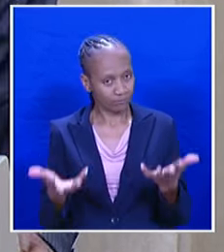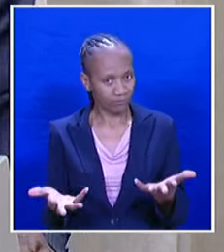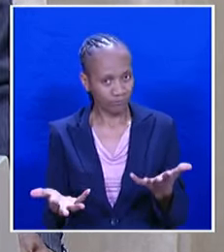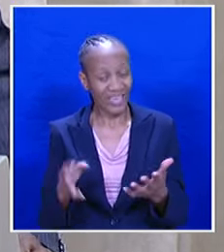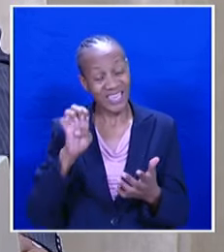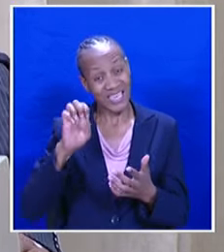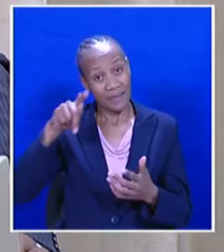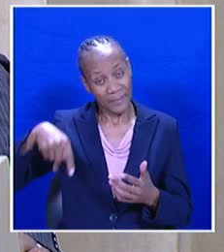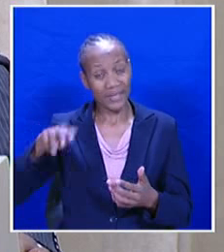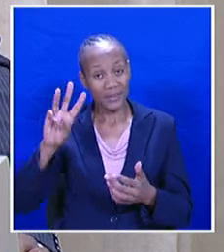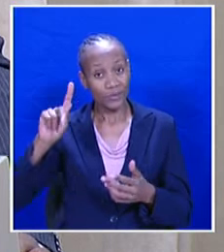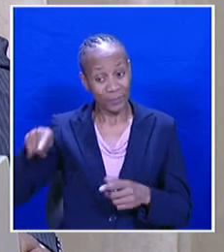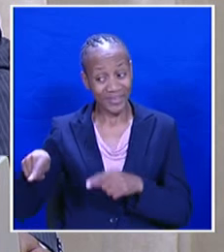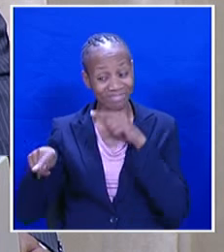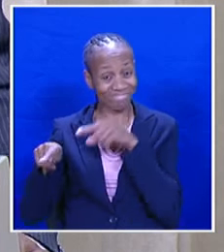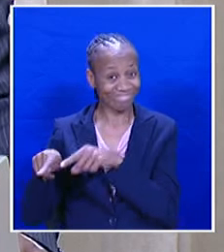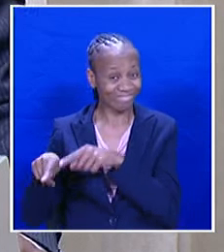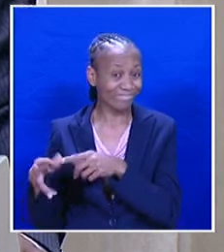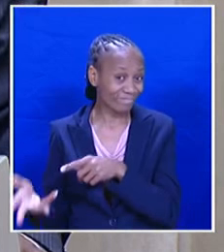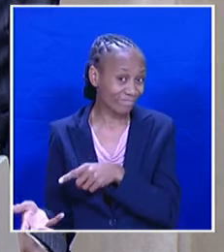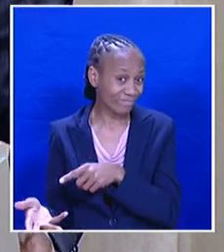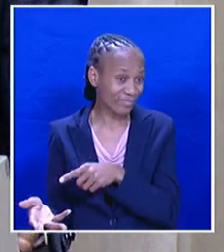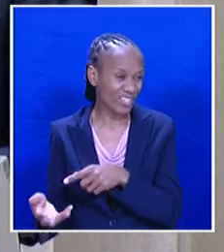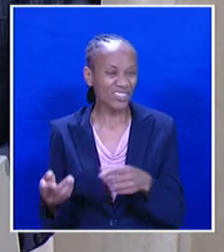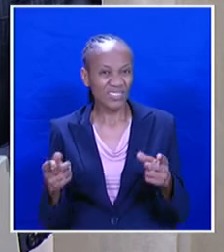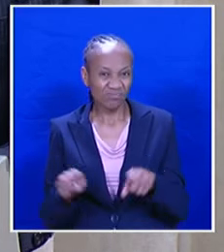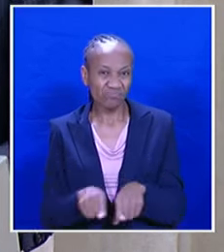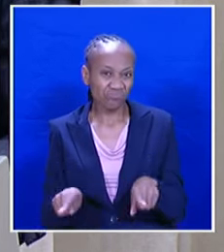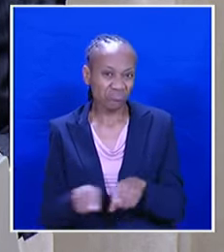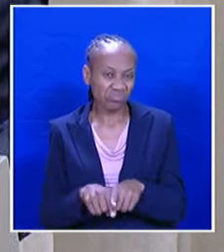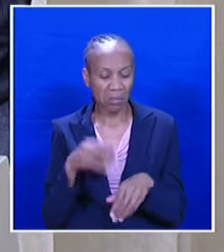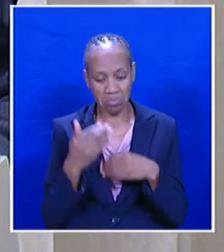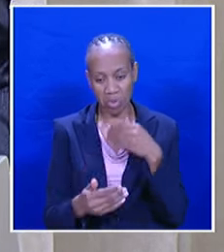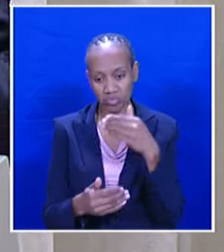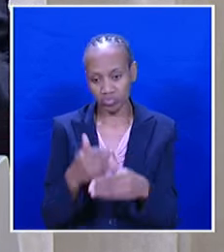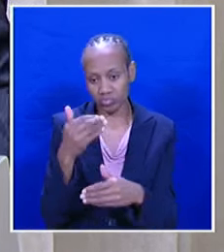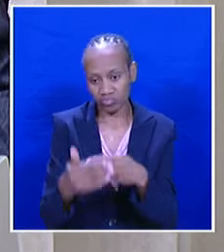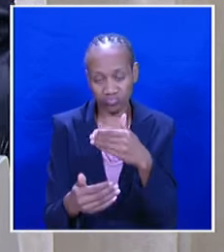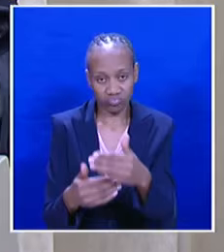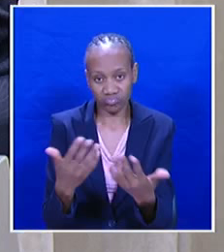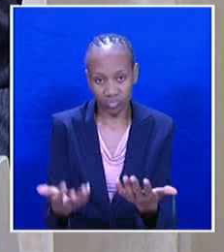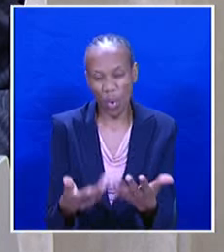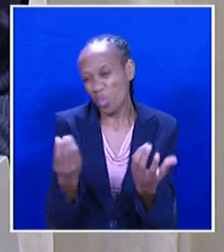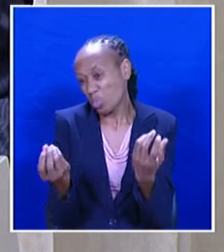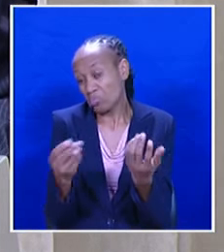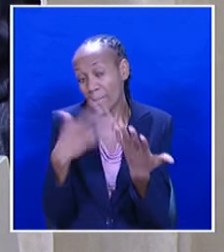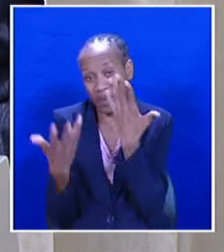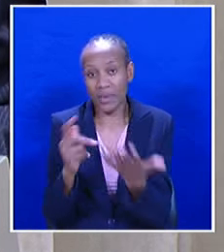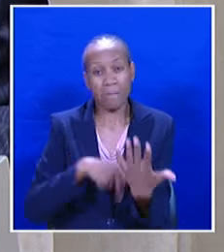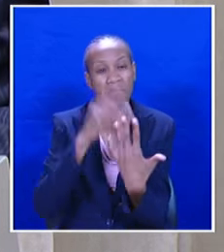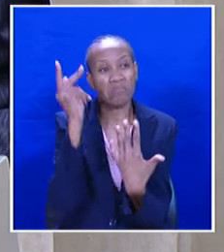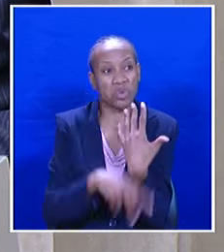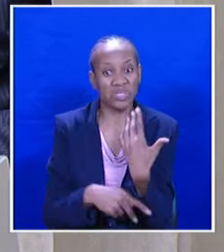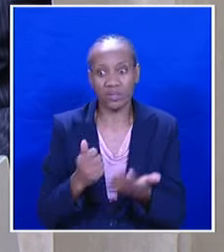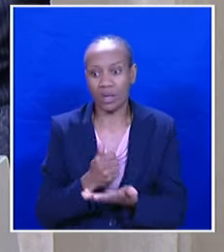programs, more than just being processes or a project through which people earn a